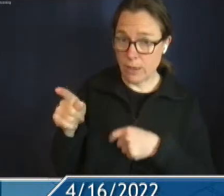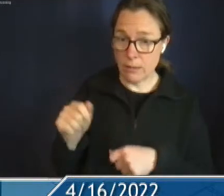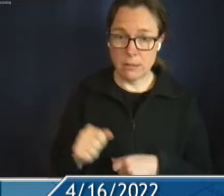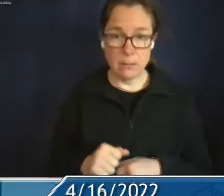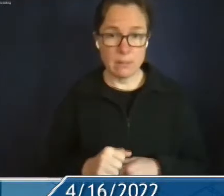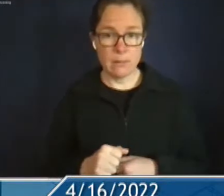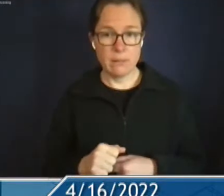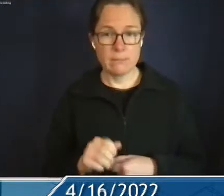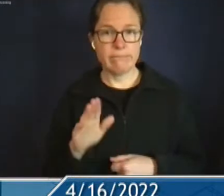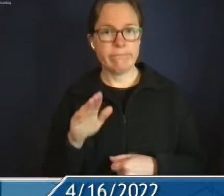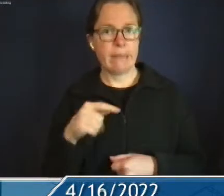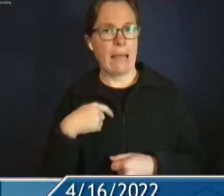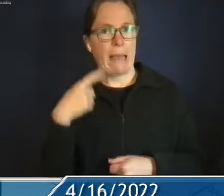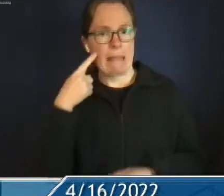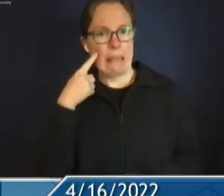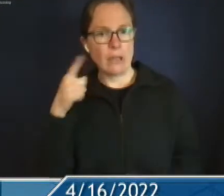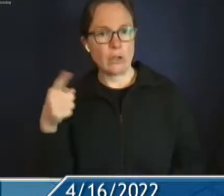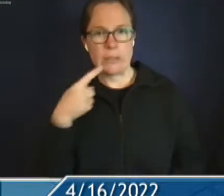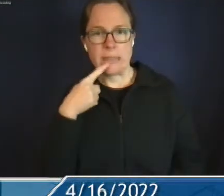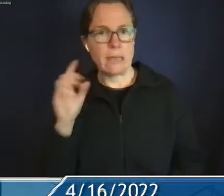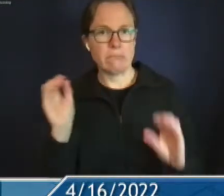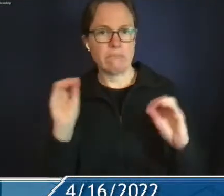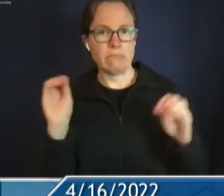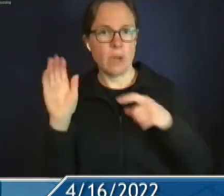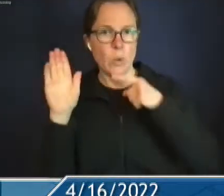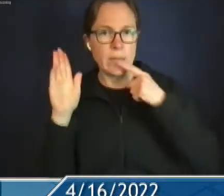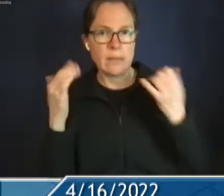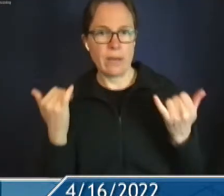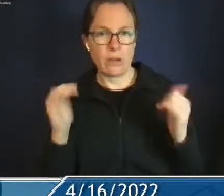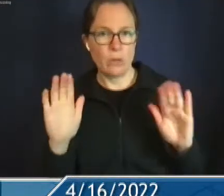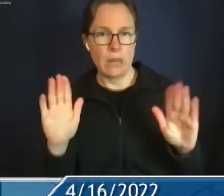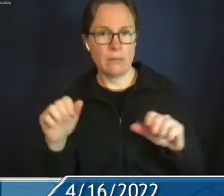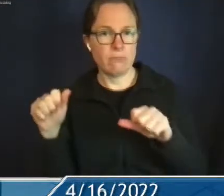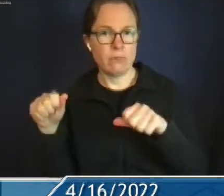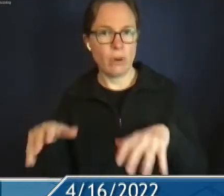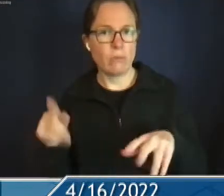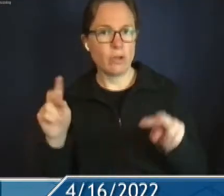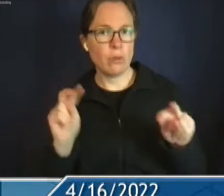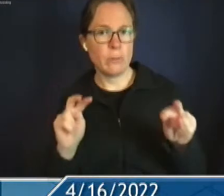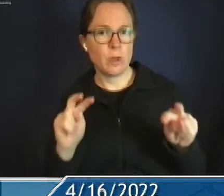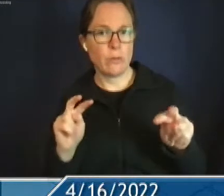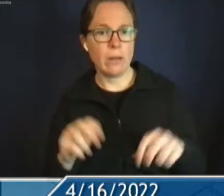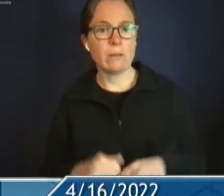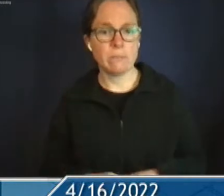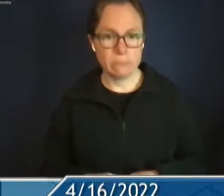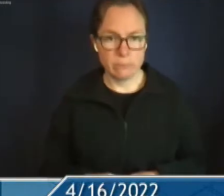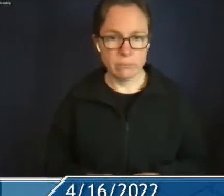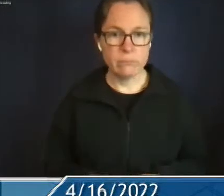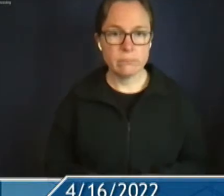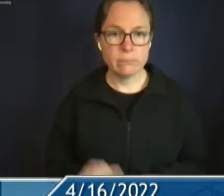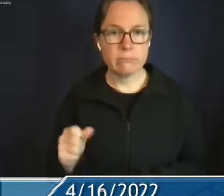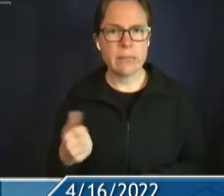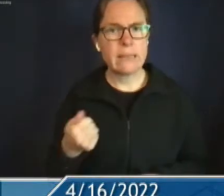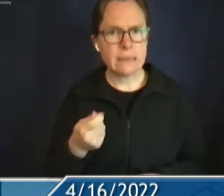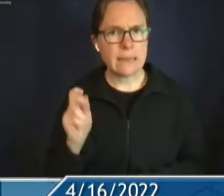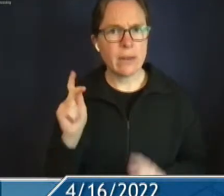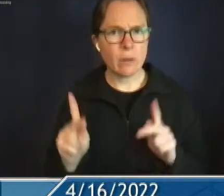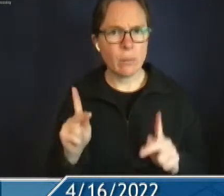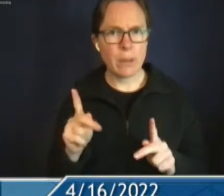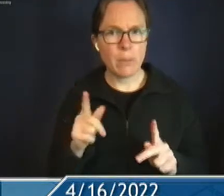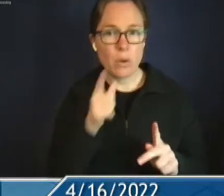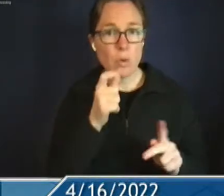I think Kathy said that she's not planning on testifying. She's just observing. And I think so actually there were a handful of folks that had signed